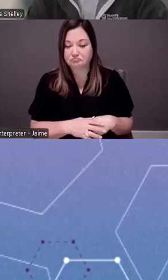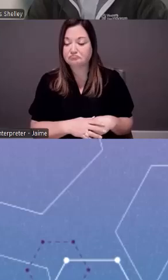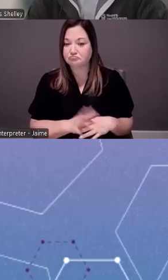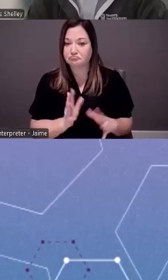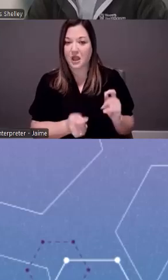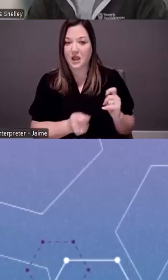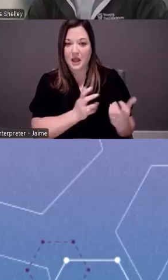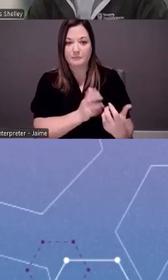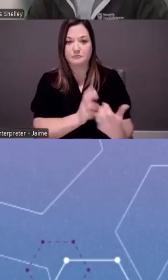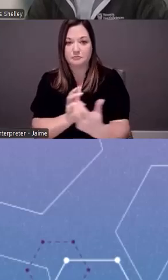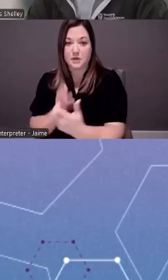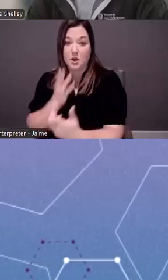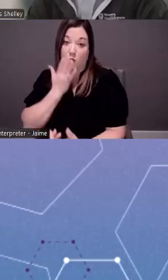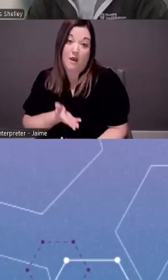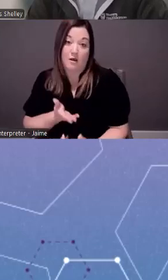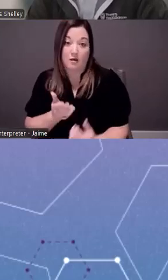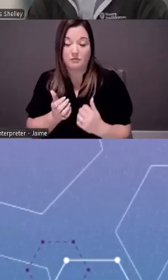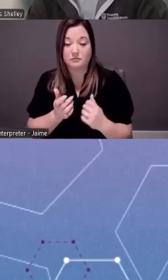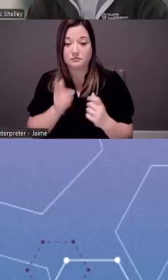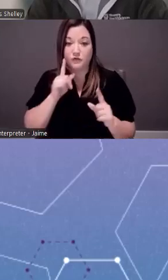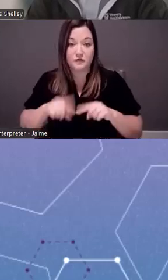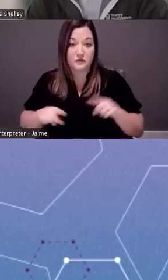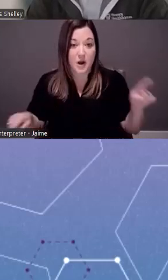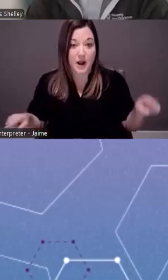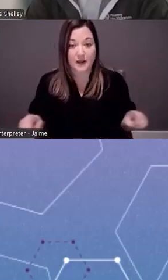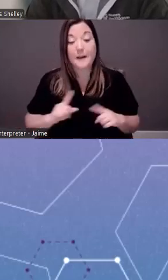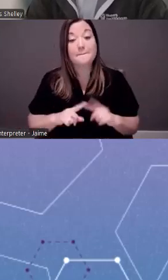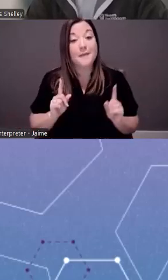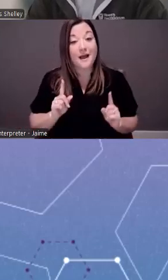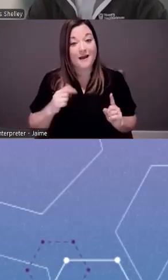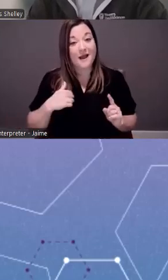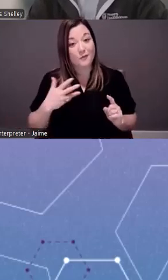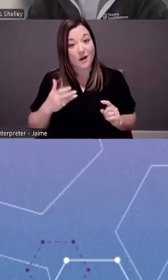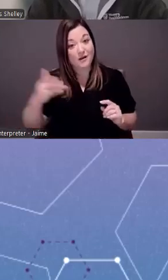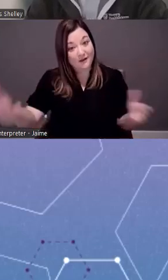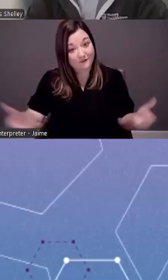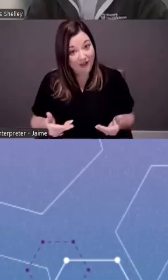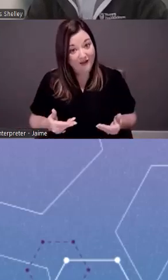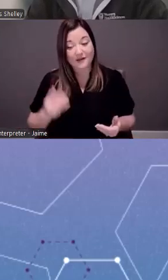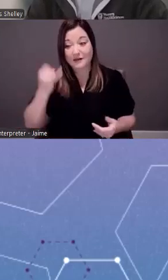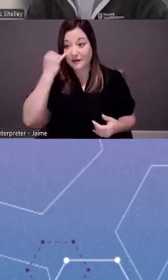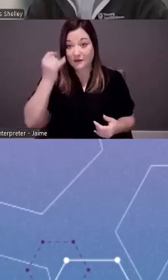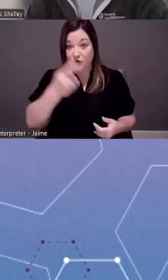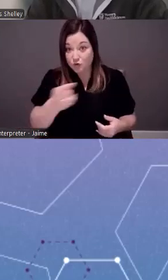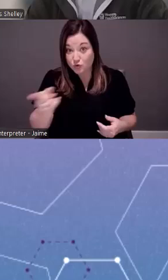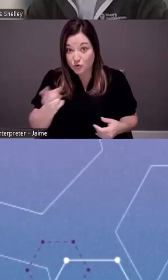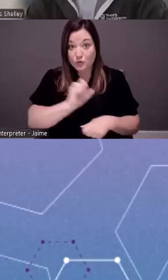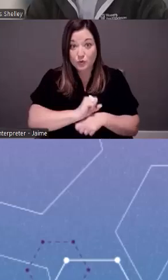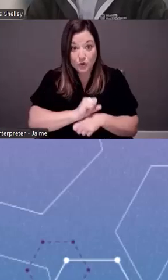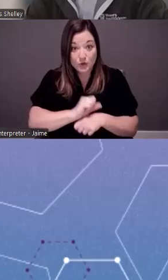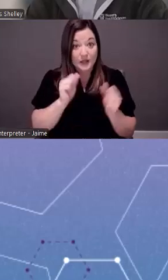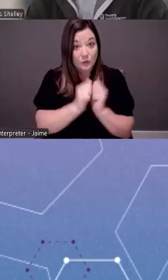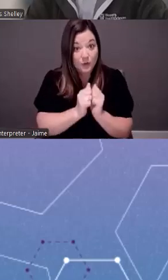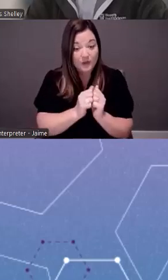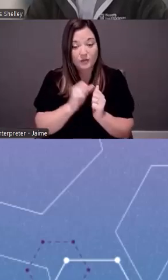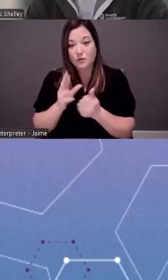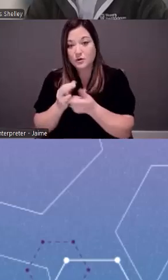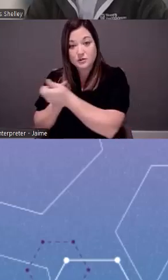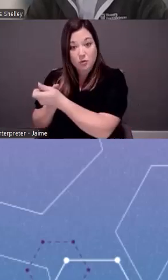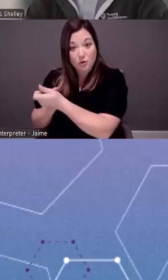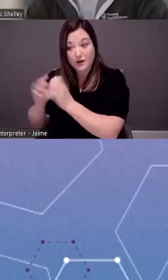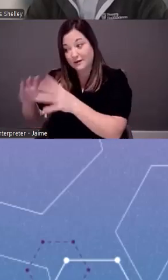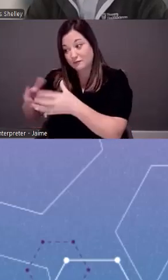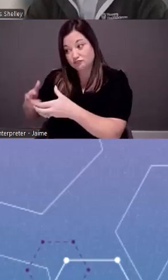use cases. But I want to put out the invitation that if you are working with or supporting a team of